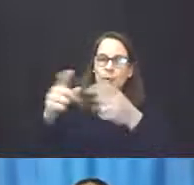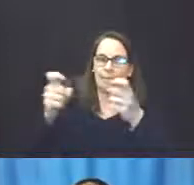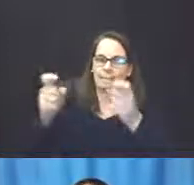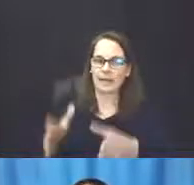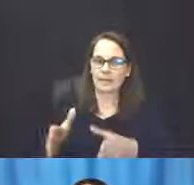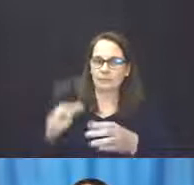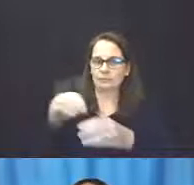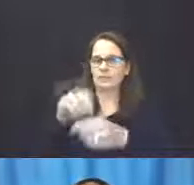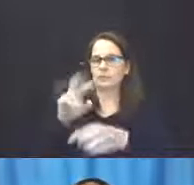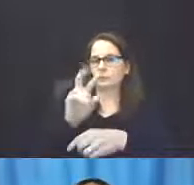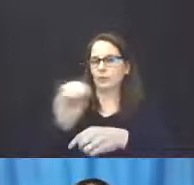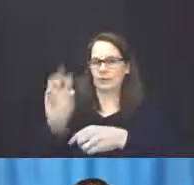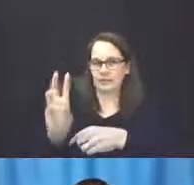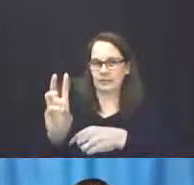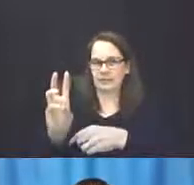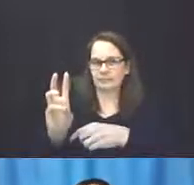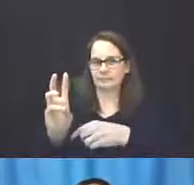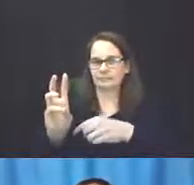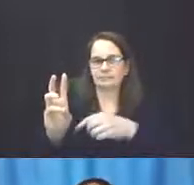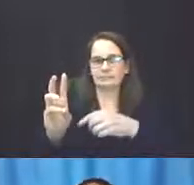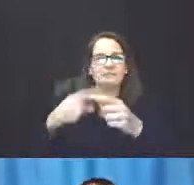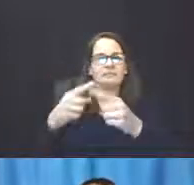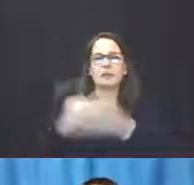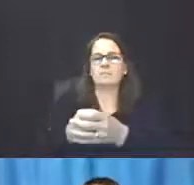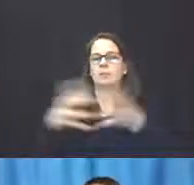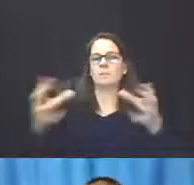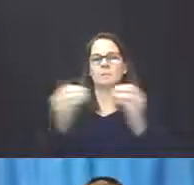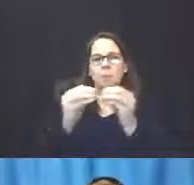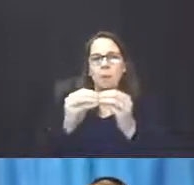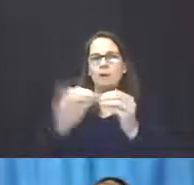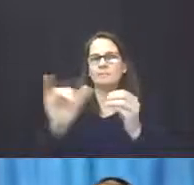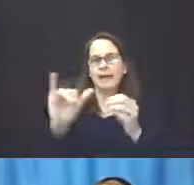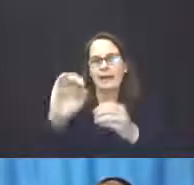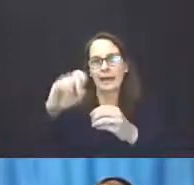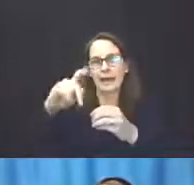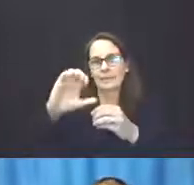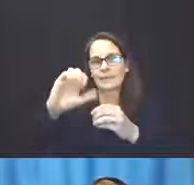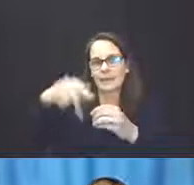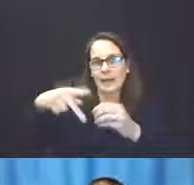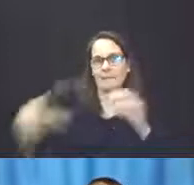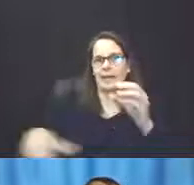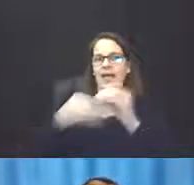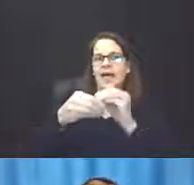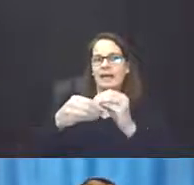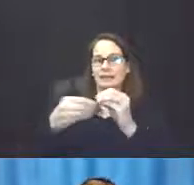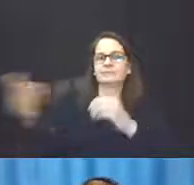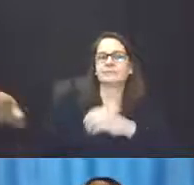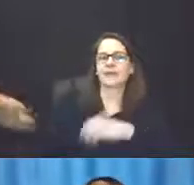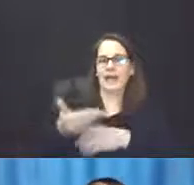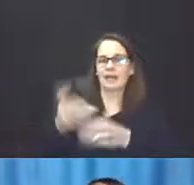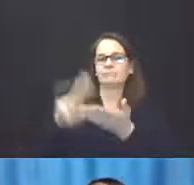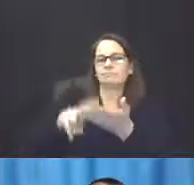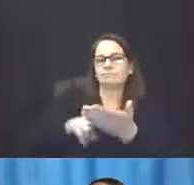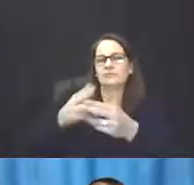was eventually changed to program manager, and that was in 2006. So then it continued to expand